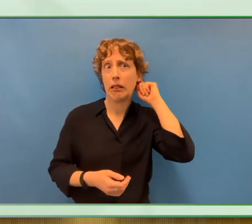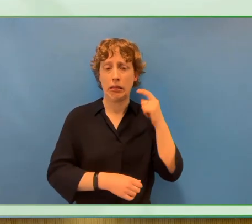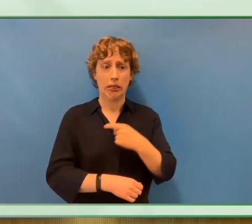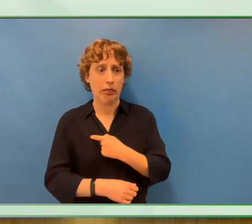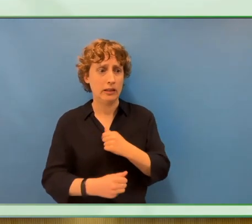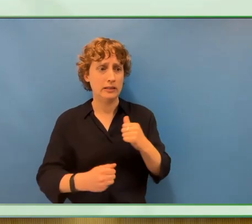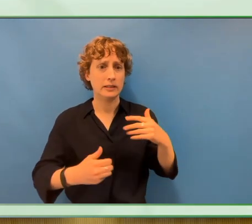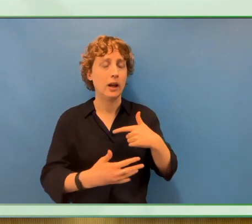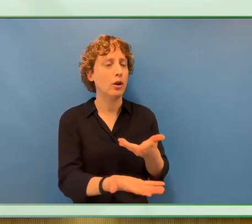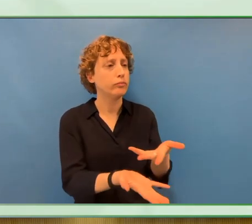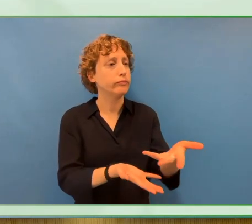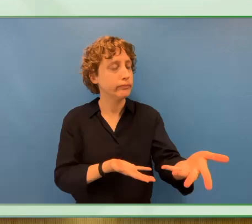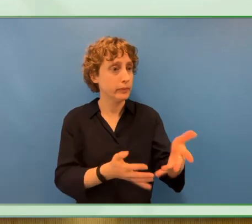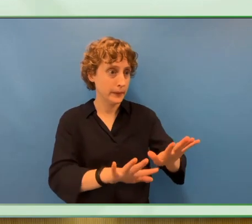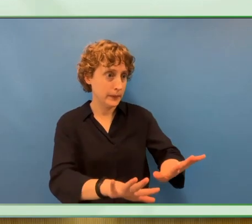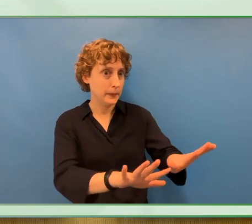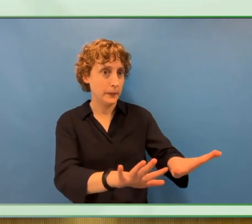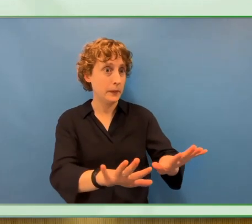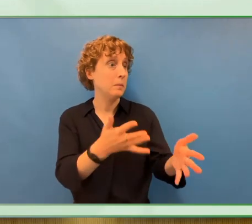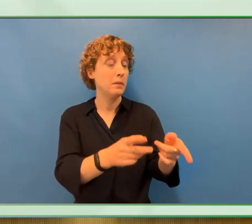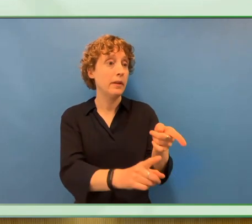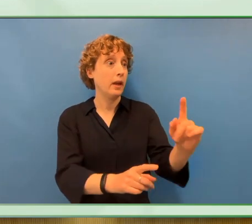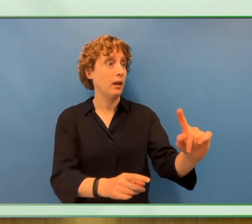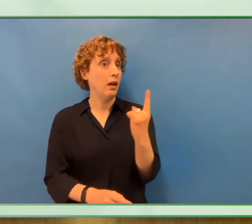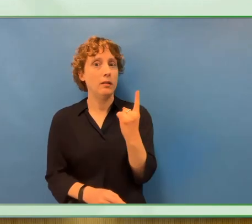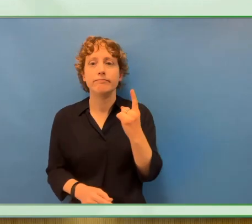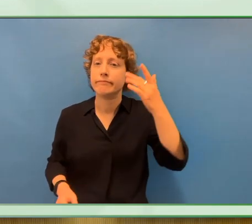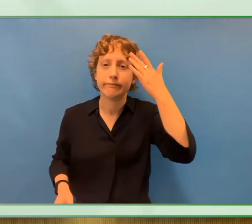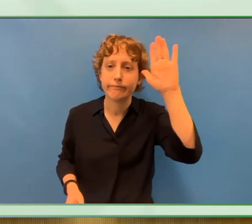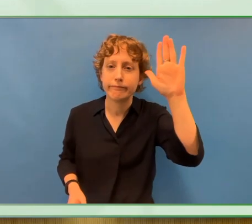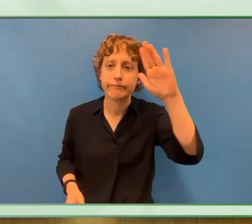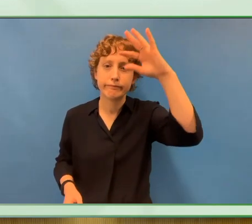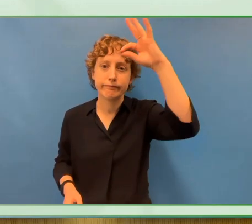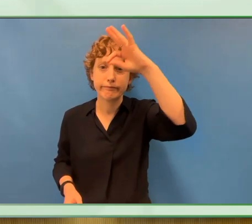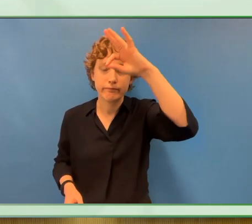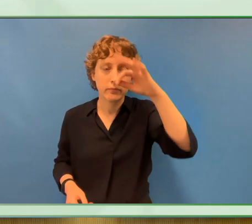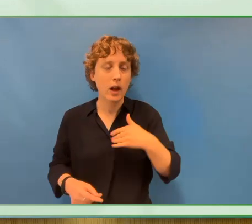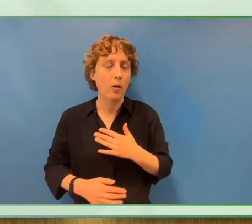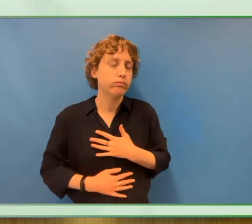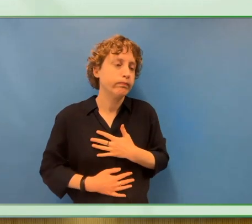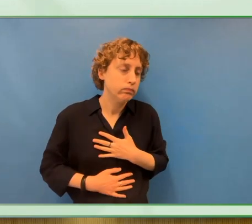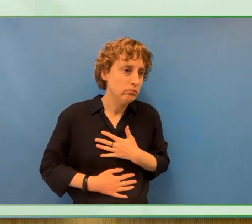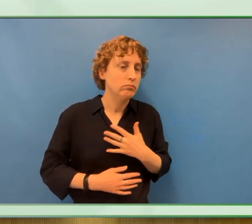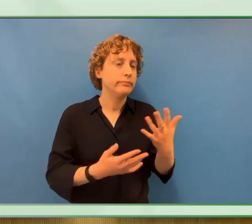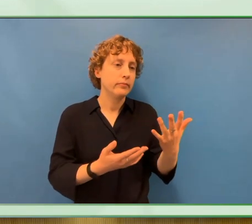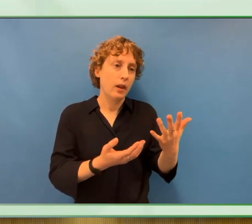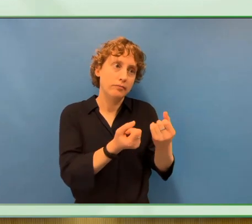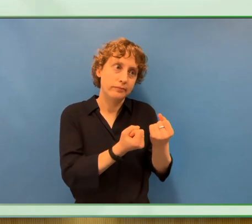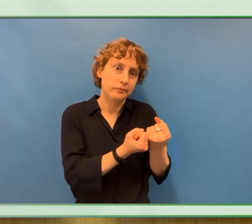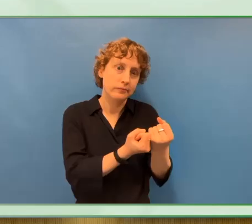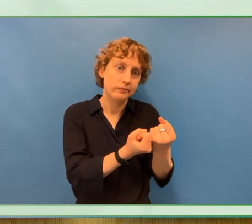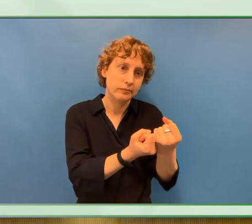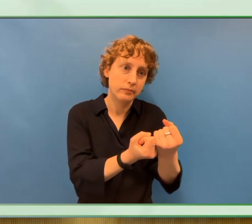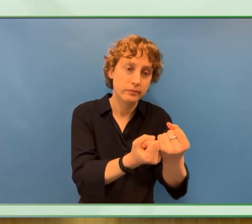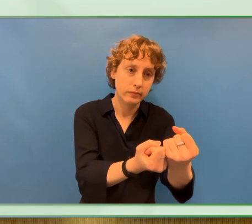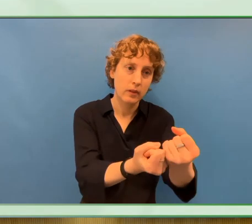they probably don't know. It's really about holding their hand through it. Should I have to do that? No, but I want positive outcomes.